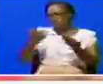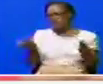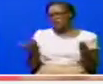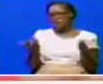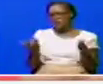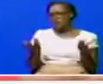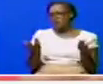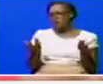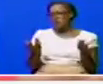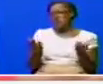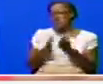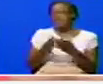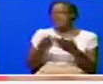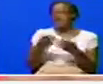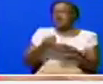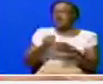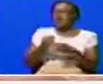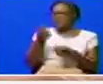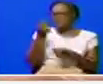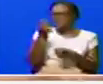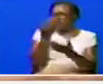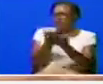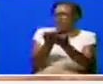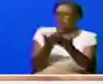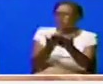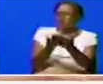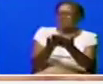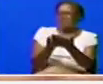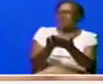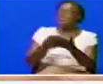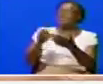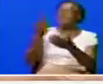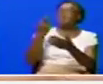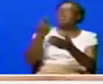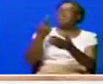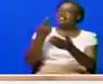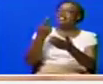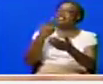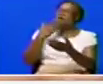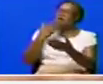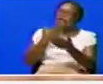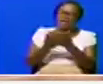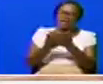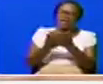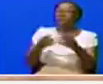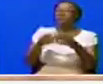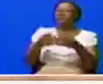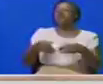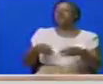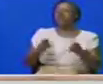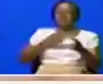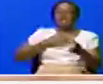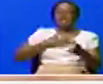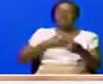and we want to make a few comments. First, we want to thank, you know, your coverage. You have given us the platform to be able